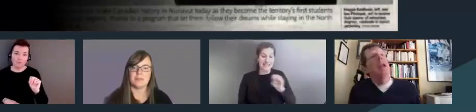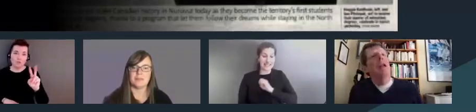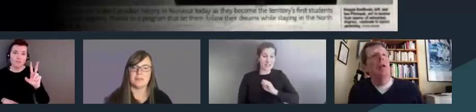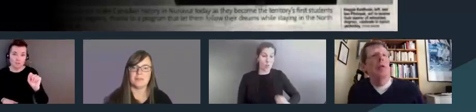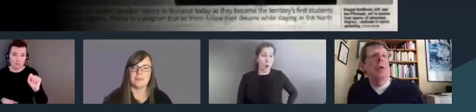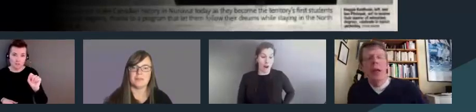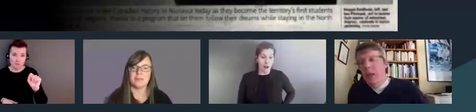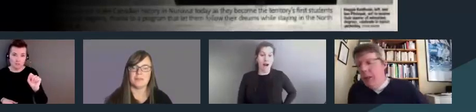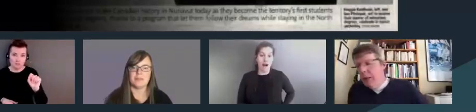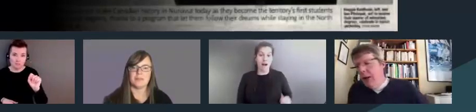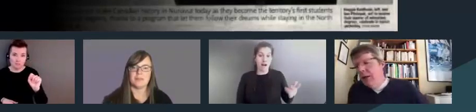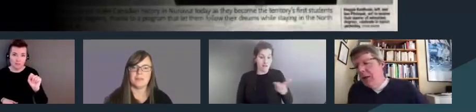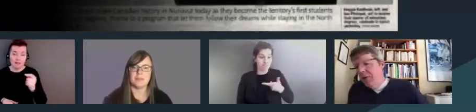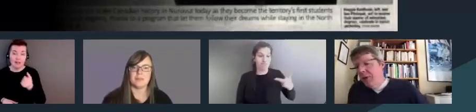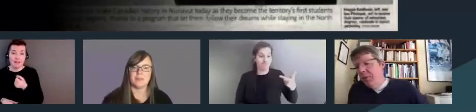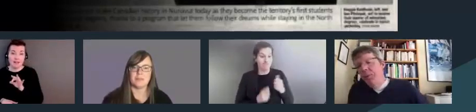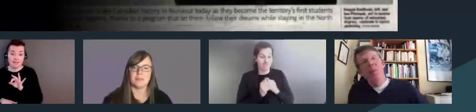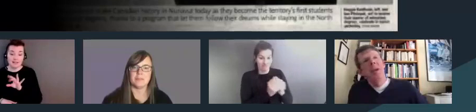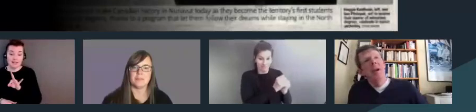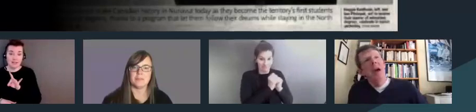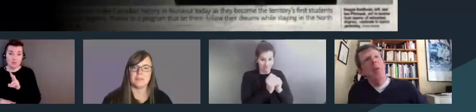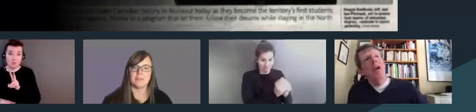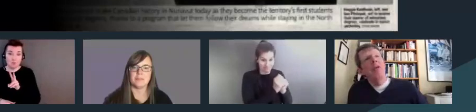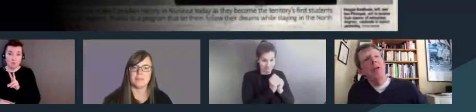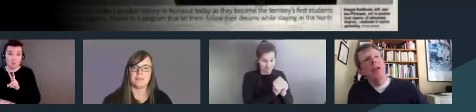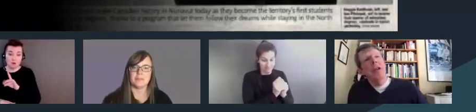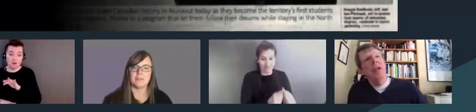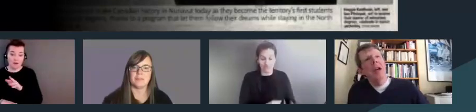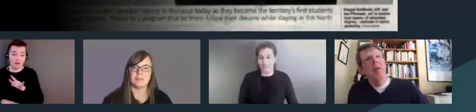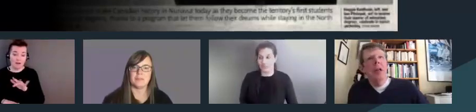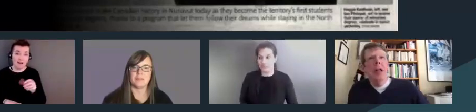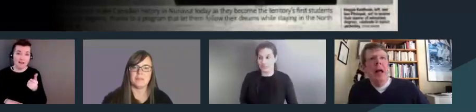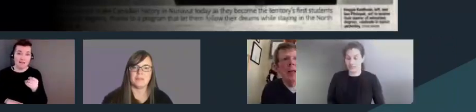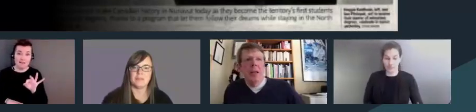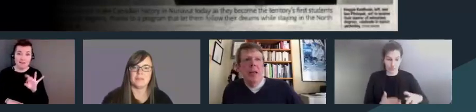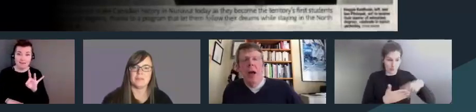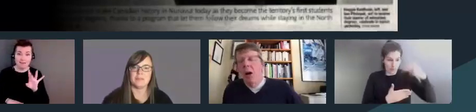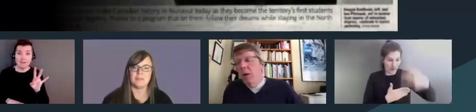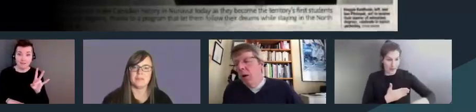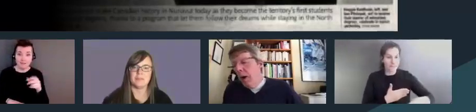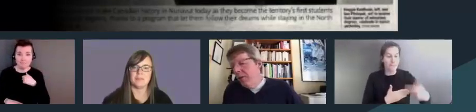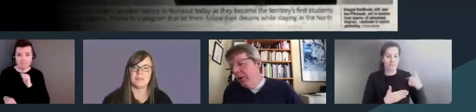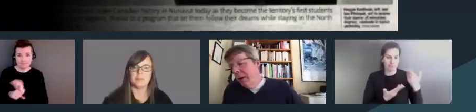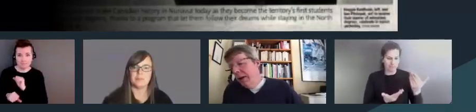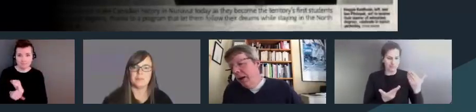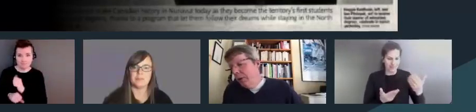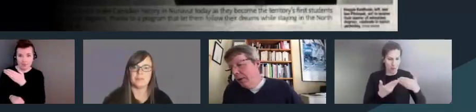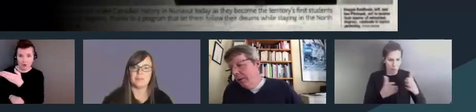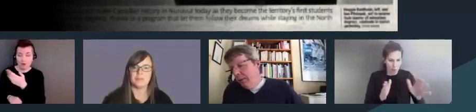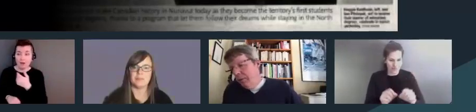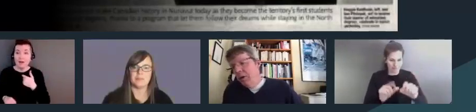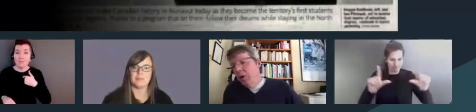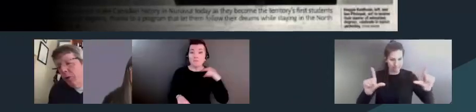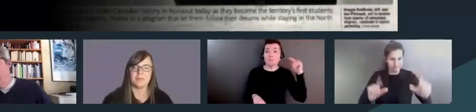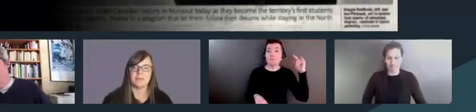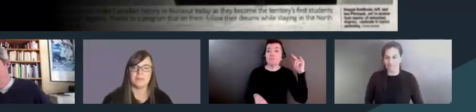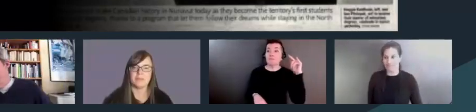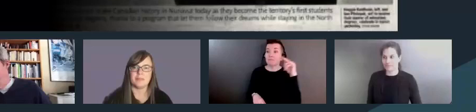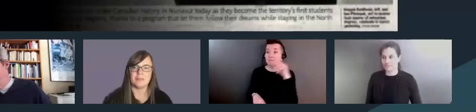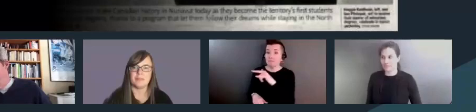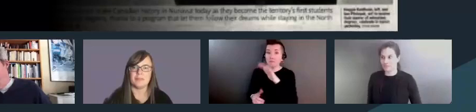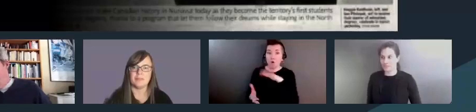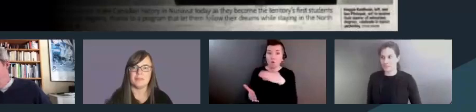from 1982 to 1997. And one of the first things I realized on arrival in Iqaluit, it was called